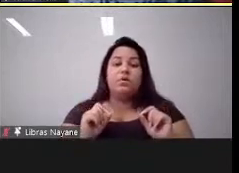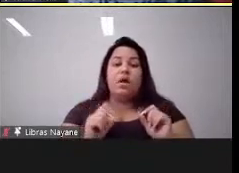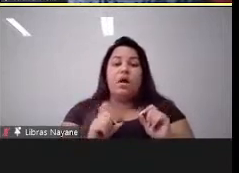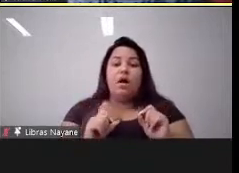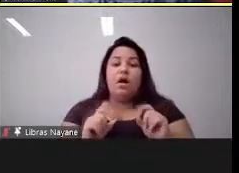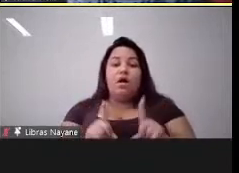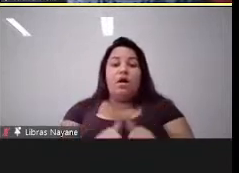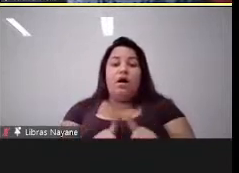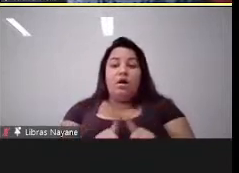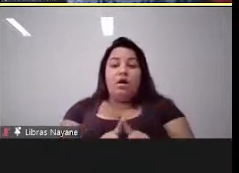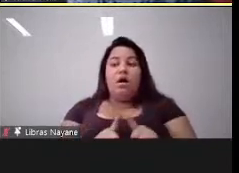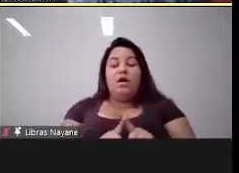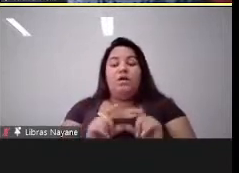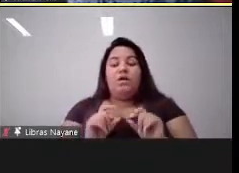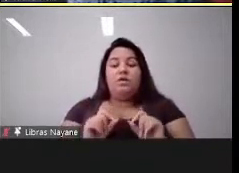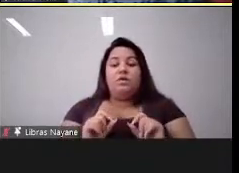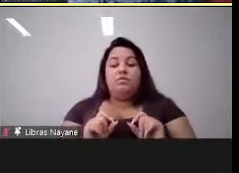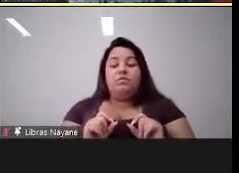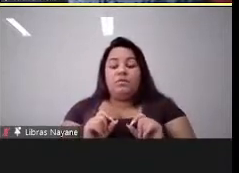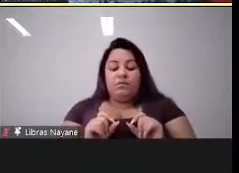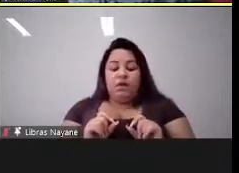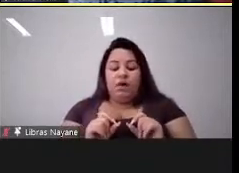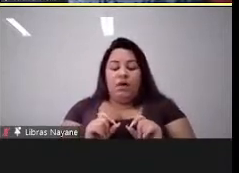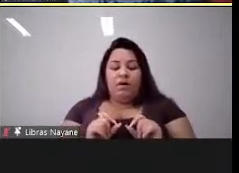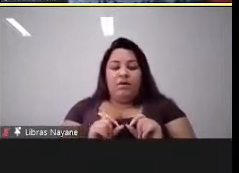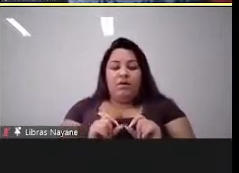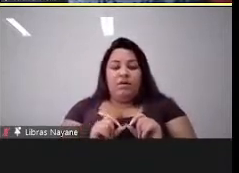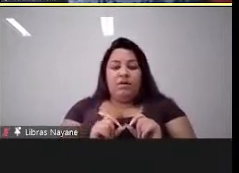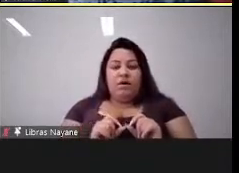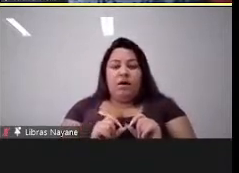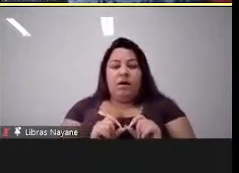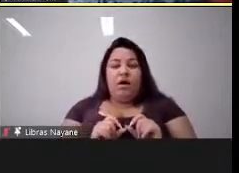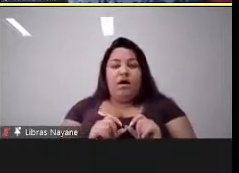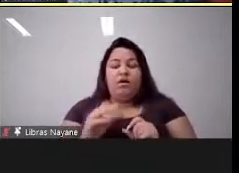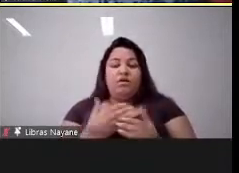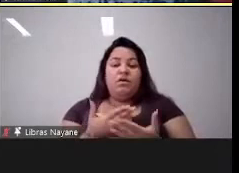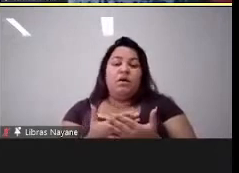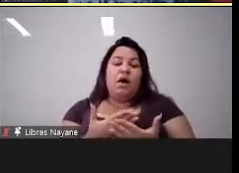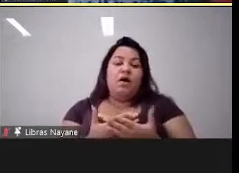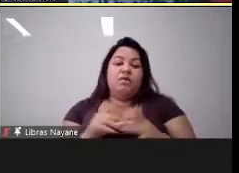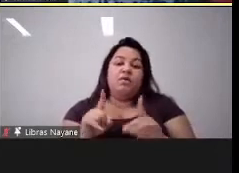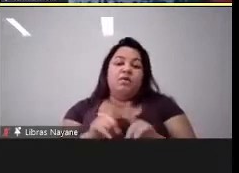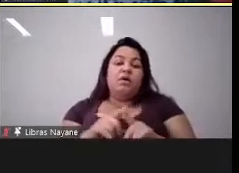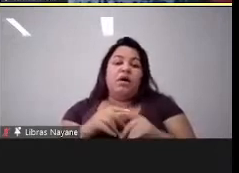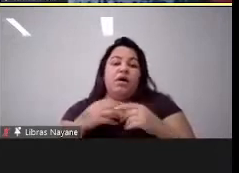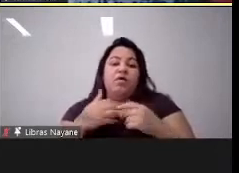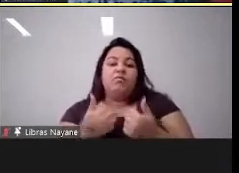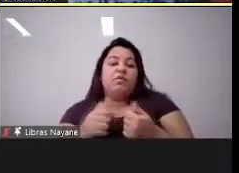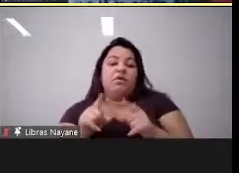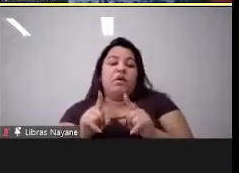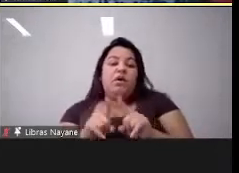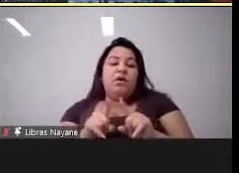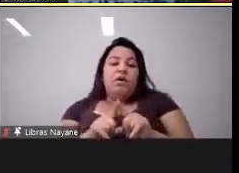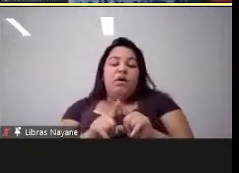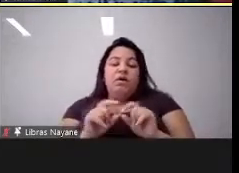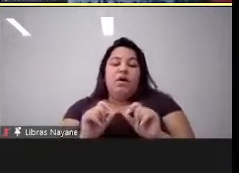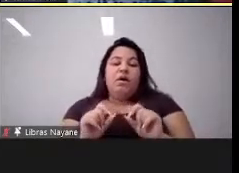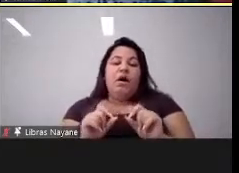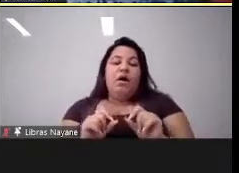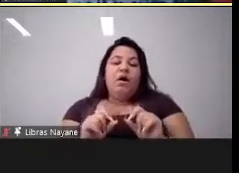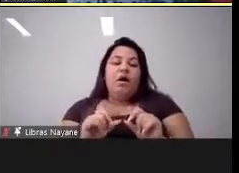tax beneficial, and generally a good thing. And certainly in the UK, we